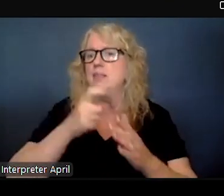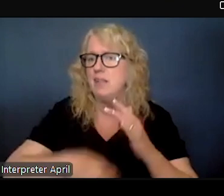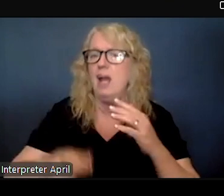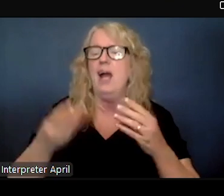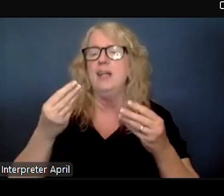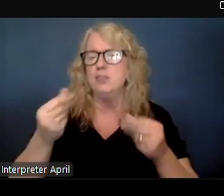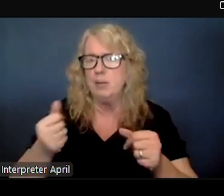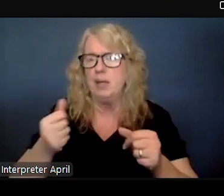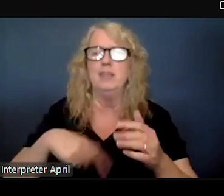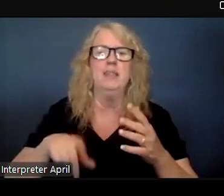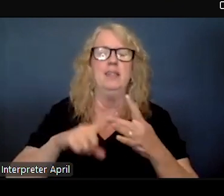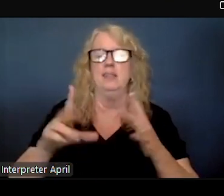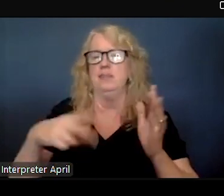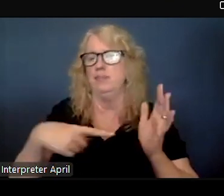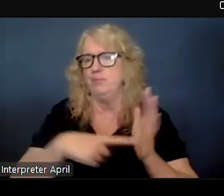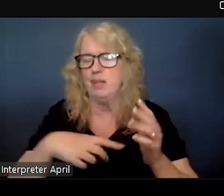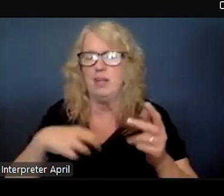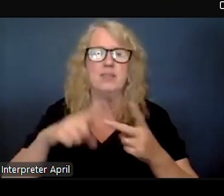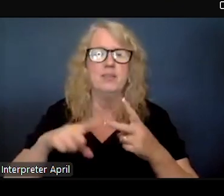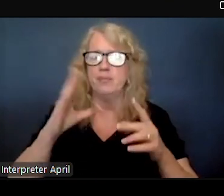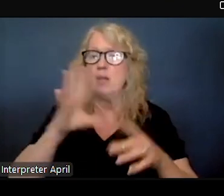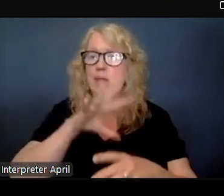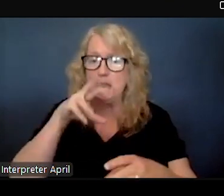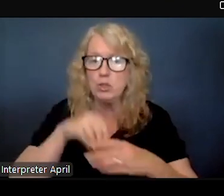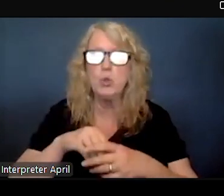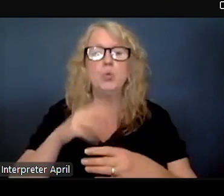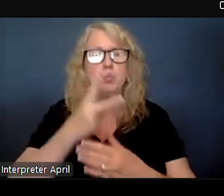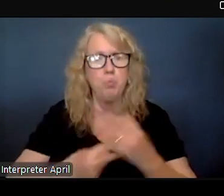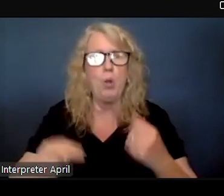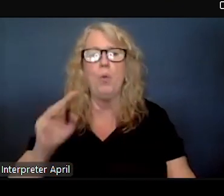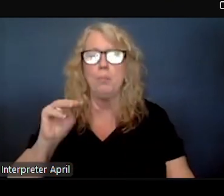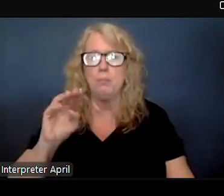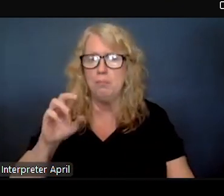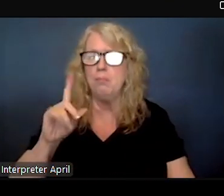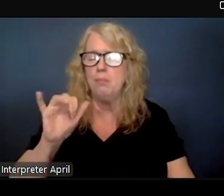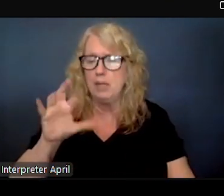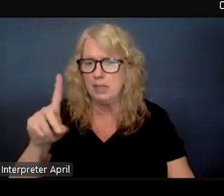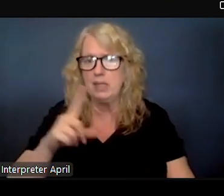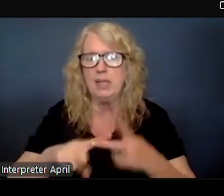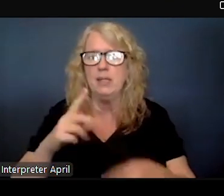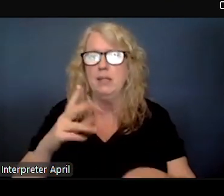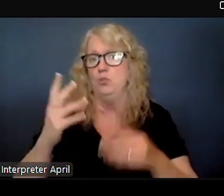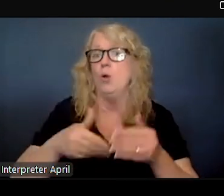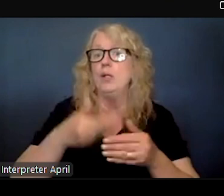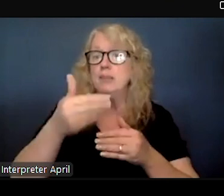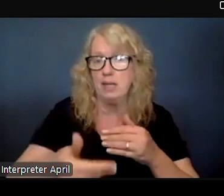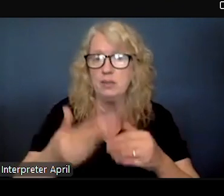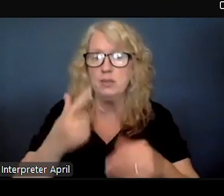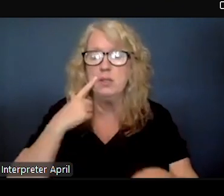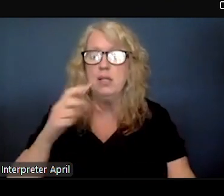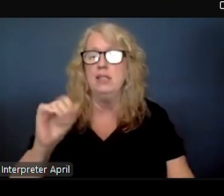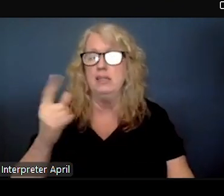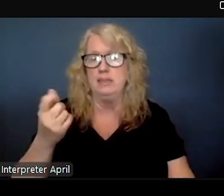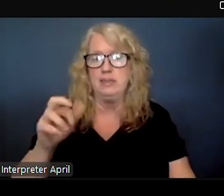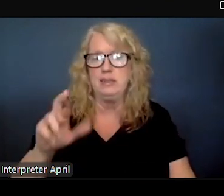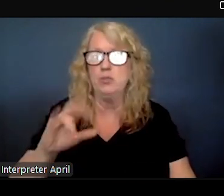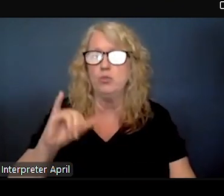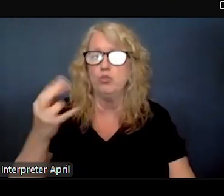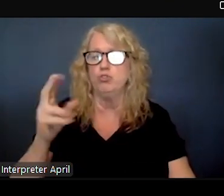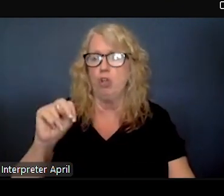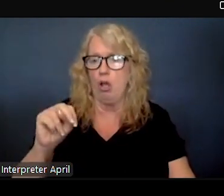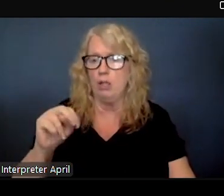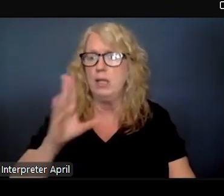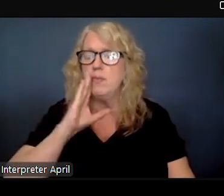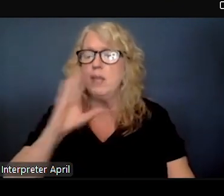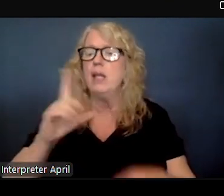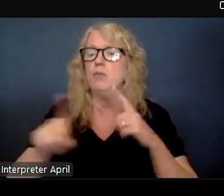debt limit, legislation, and this includes Medicaid and Medicare. So next steps, Senator John Thune